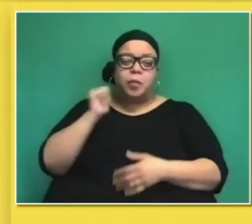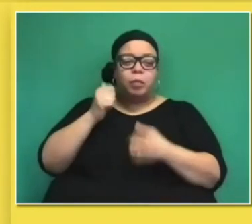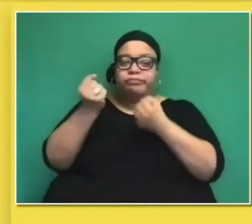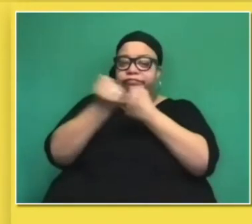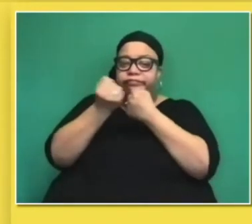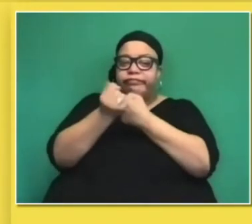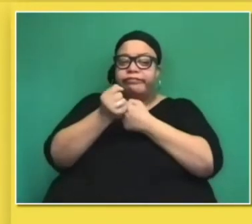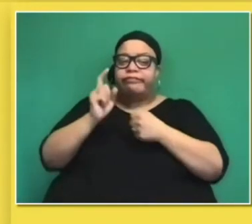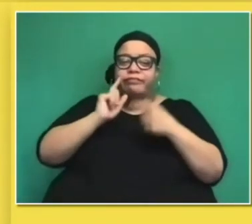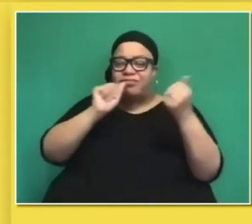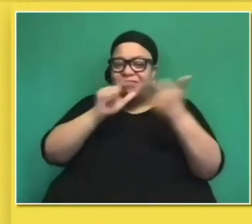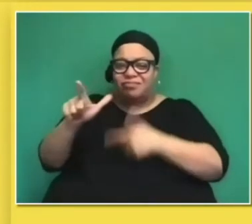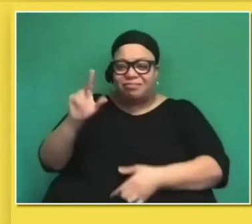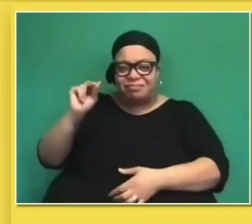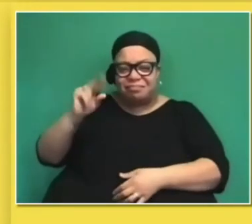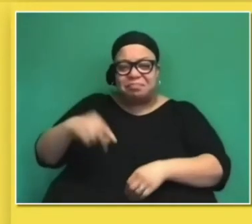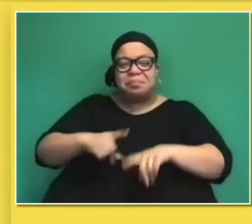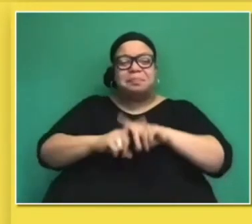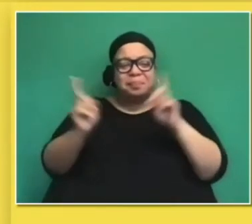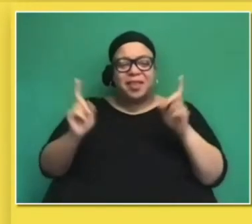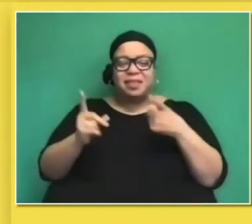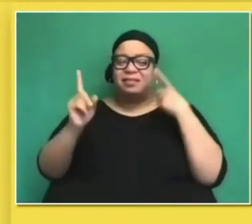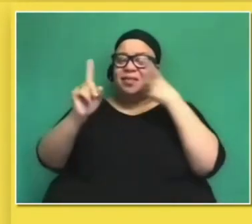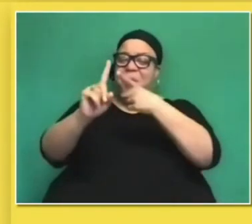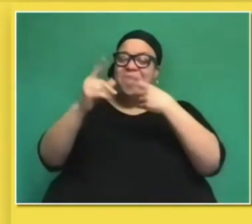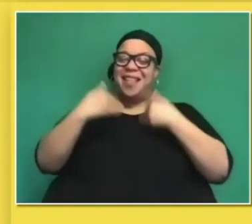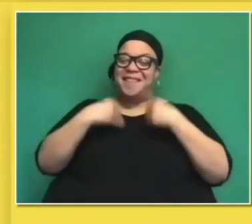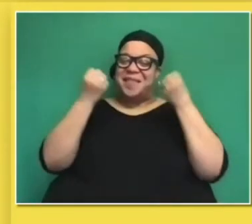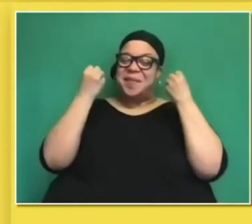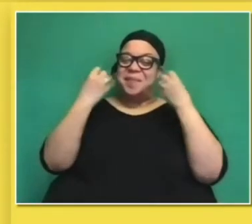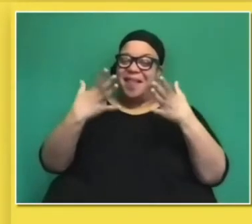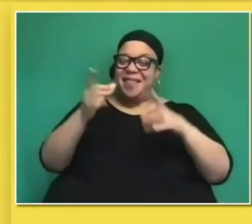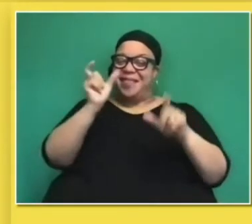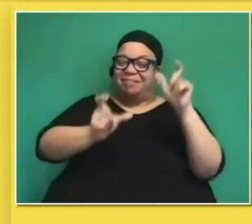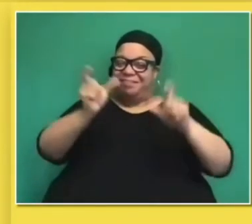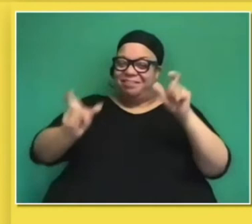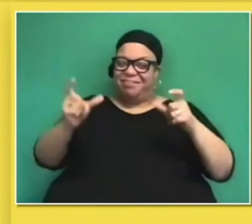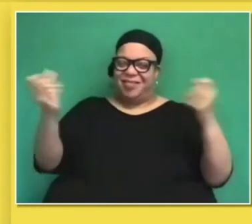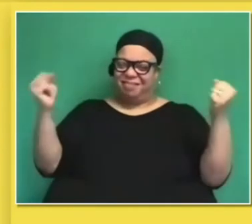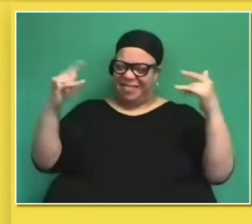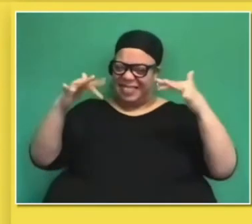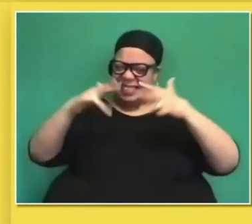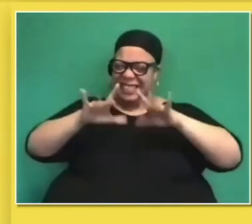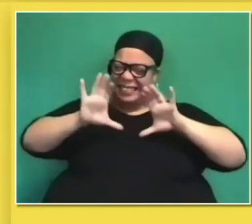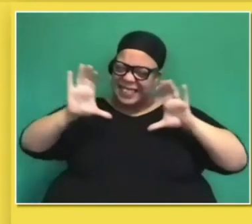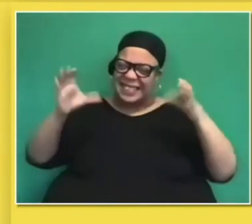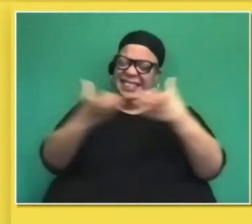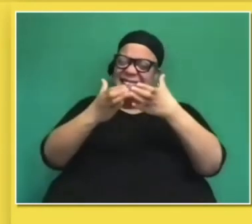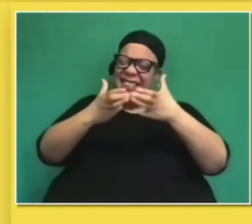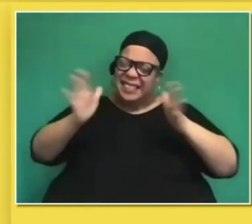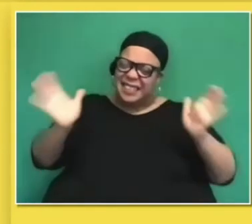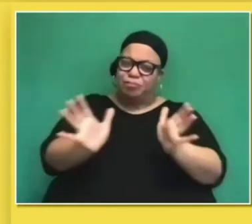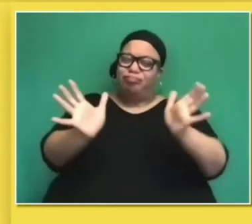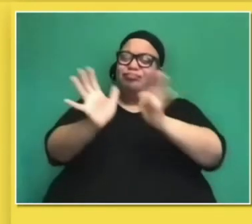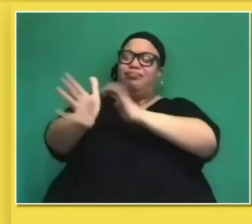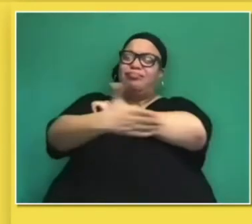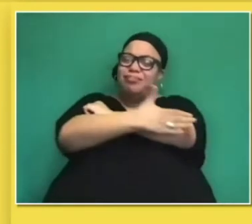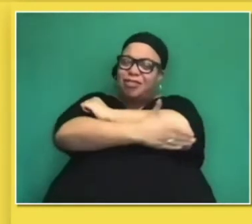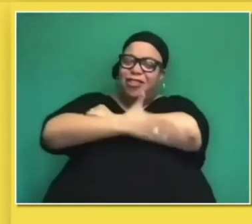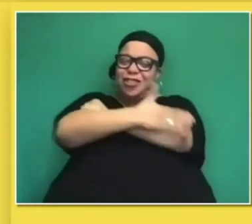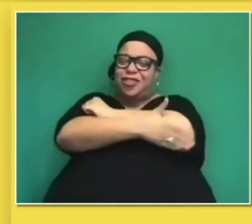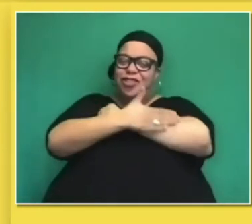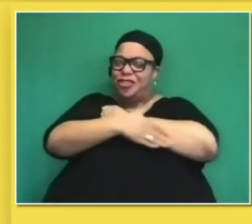become a force for moving us forward than a force for moving us backwards. And